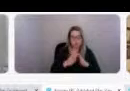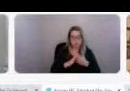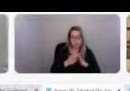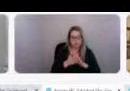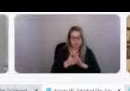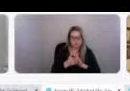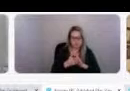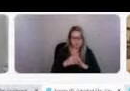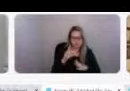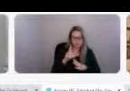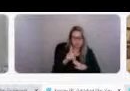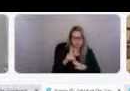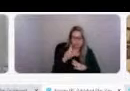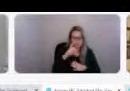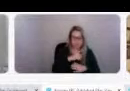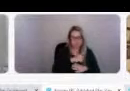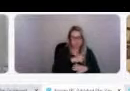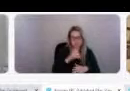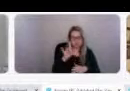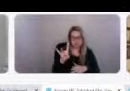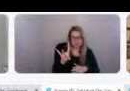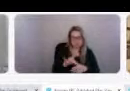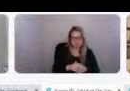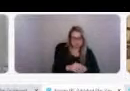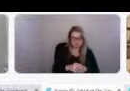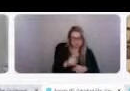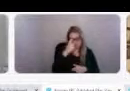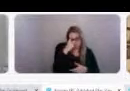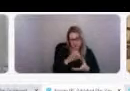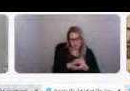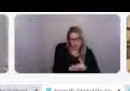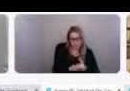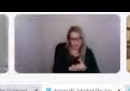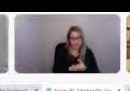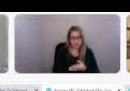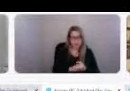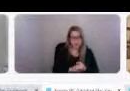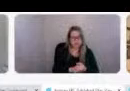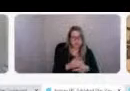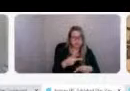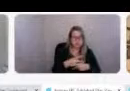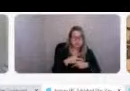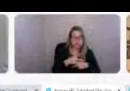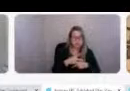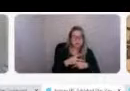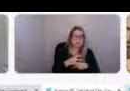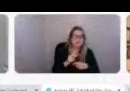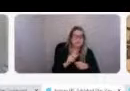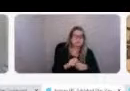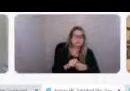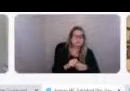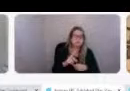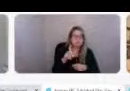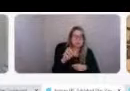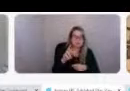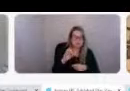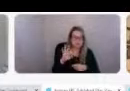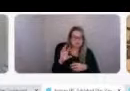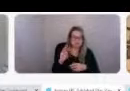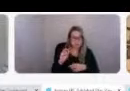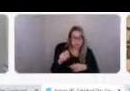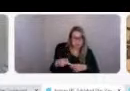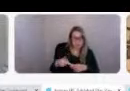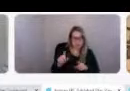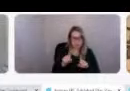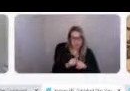draft legislative district number eight we believe the proposed refinements keep the intent of the spirit of the draft district map while